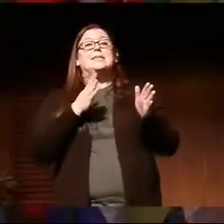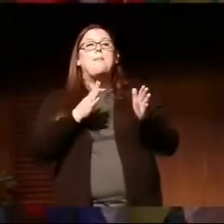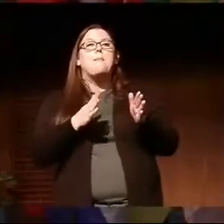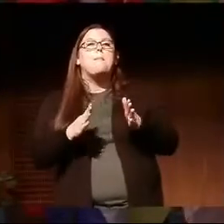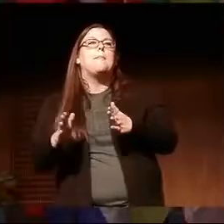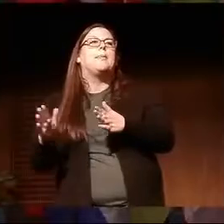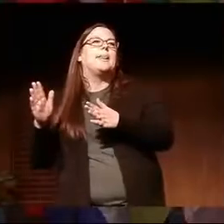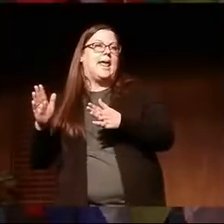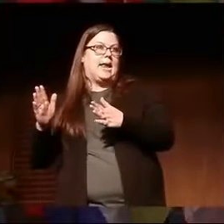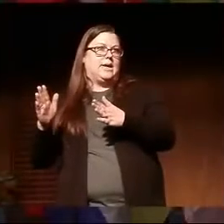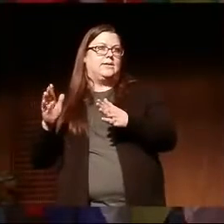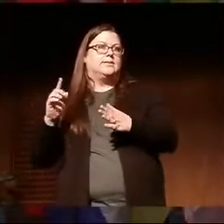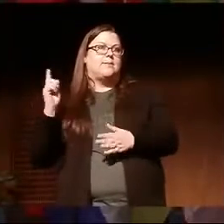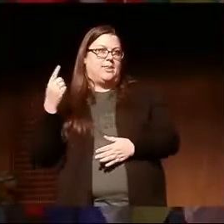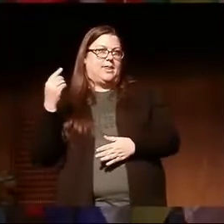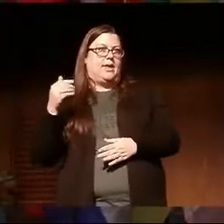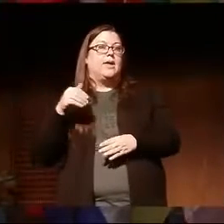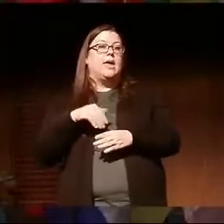our lives.